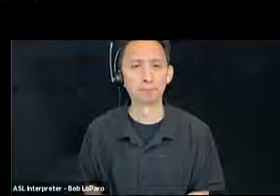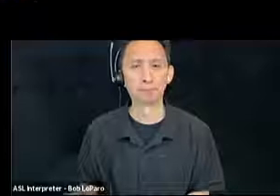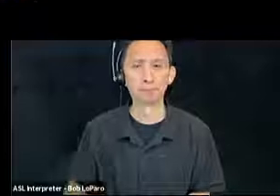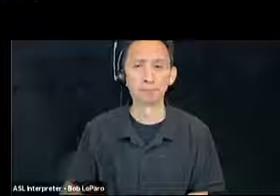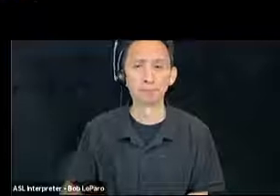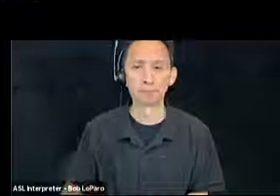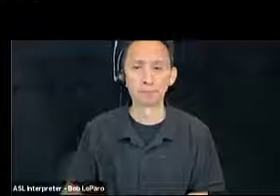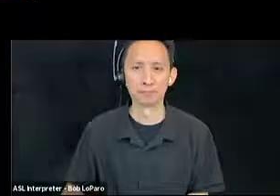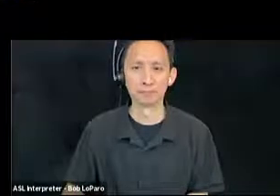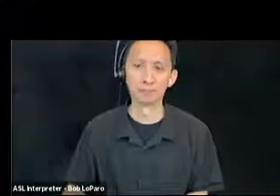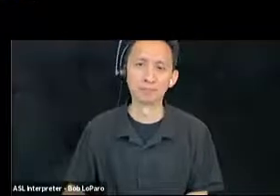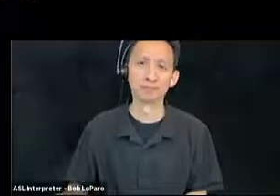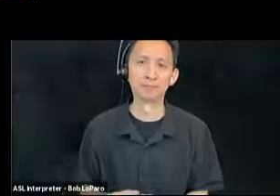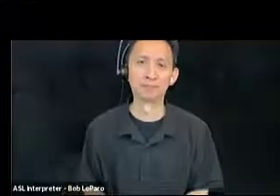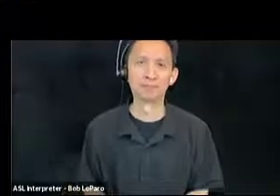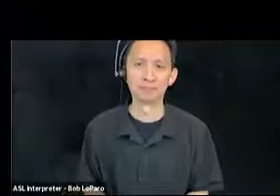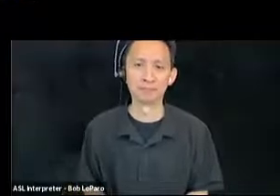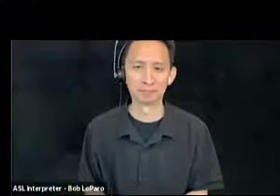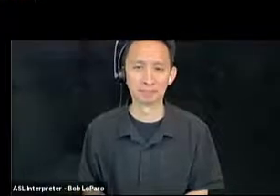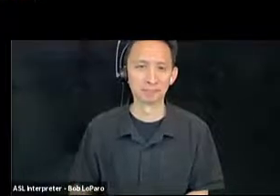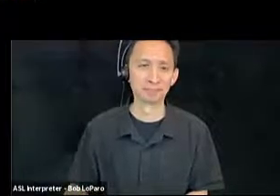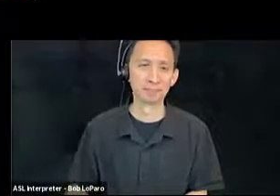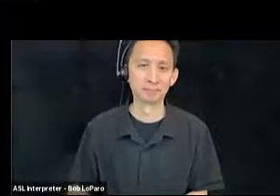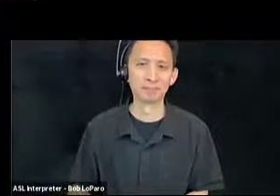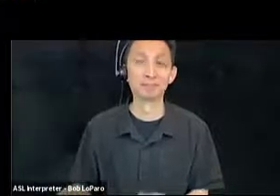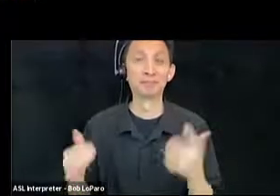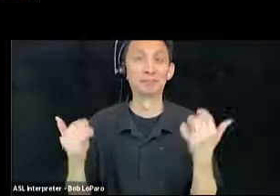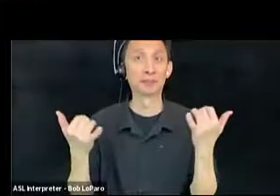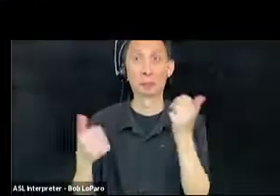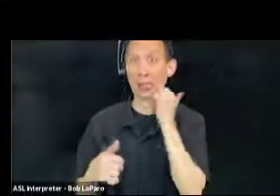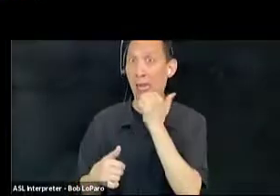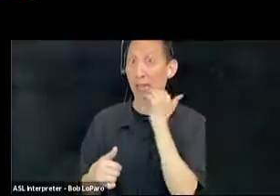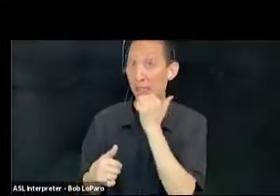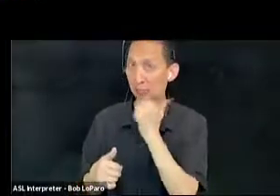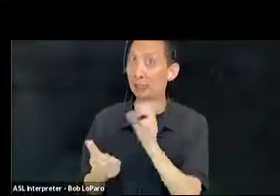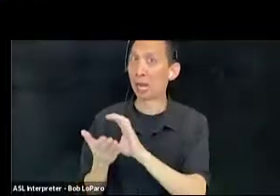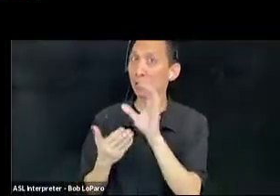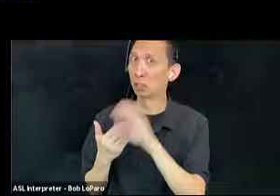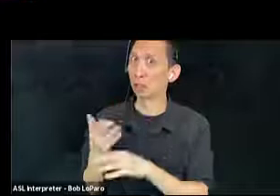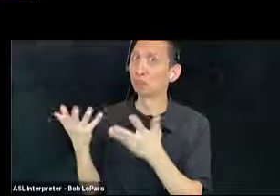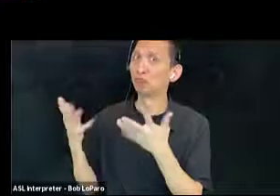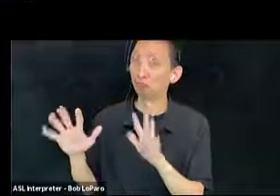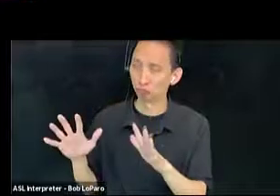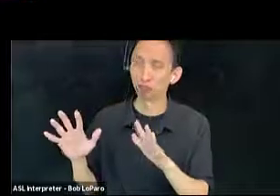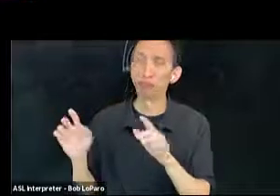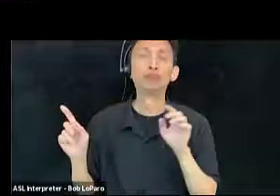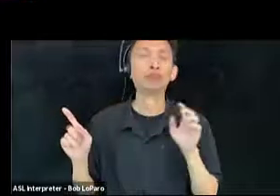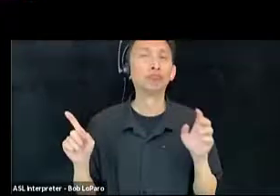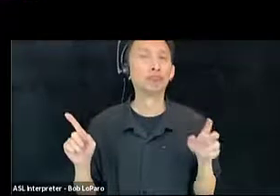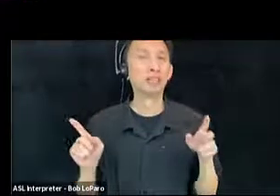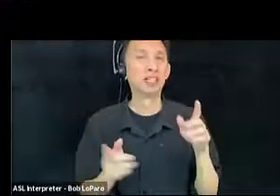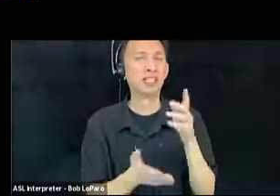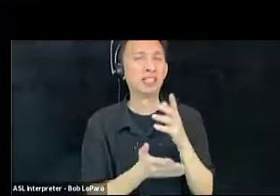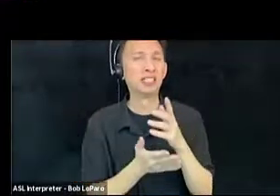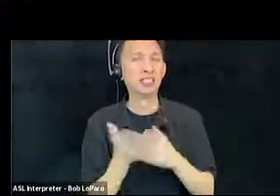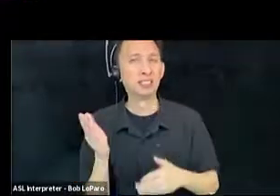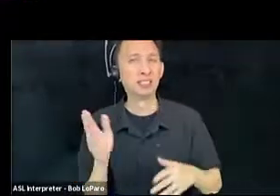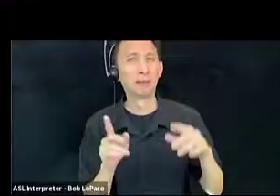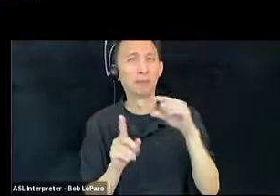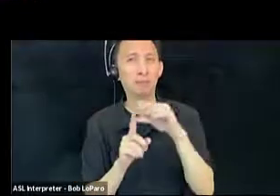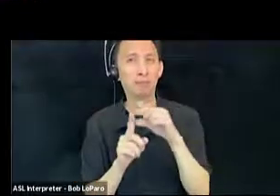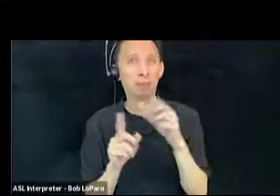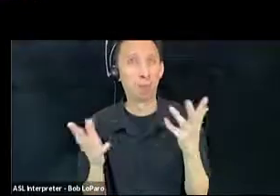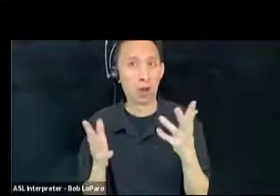So we talked a little bit about that daily calendar system, and some of the vocabulary that we might start to reinforce there is the finished,